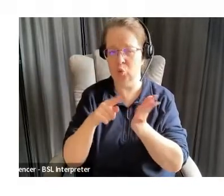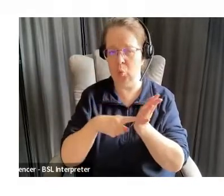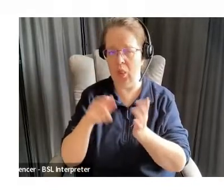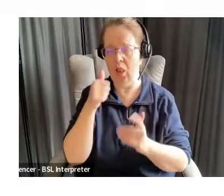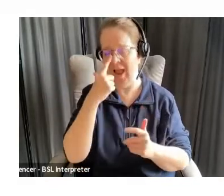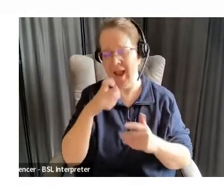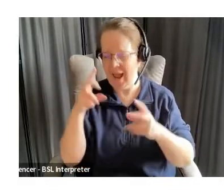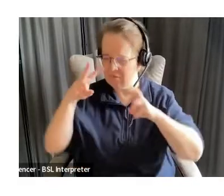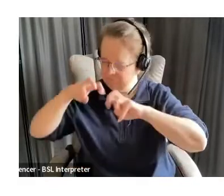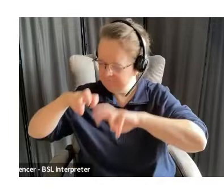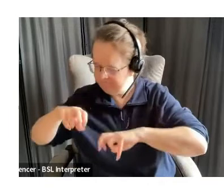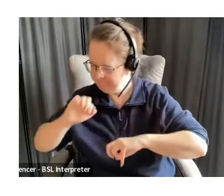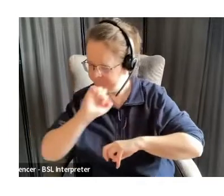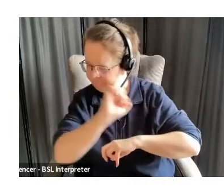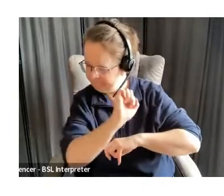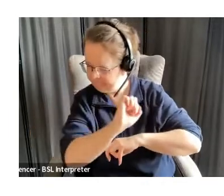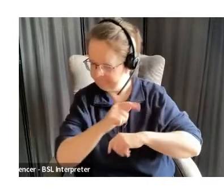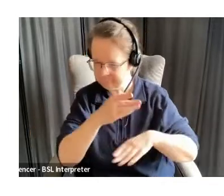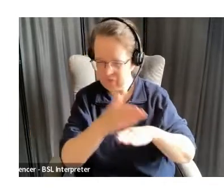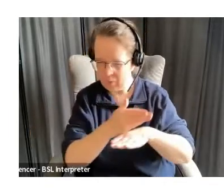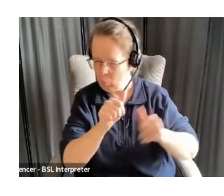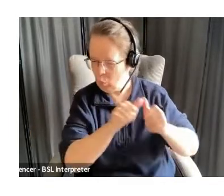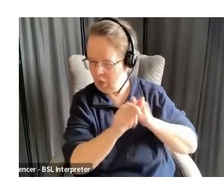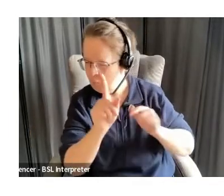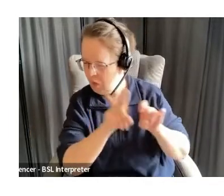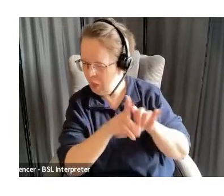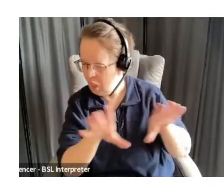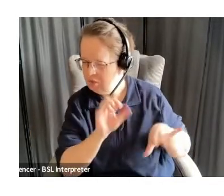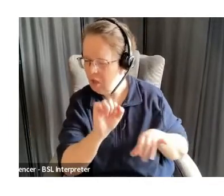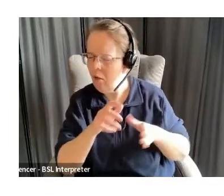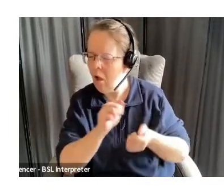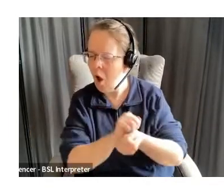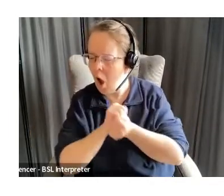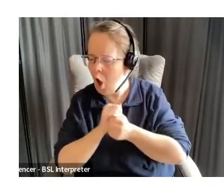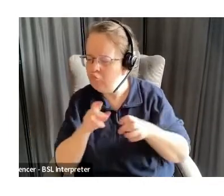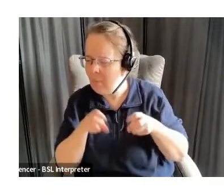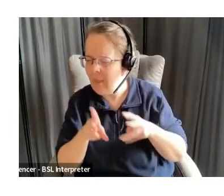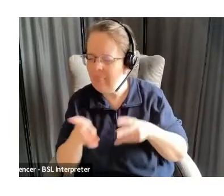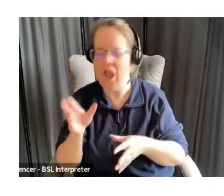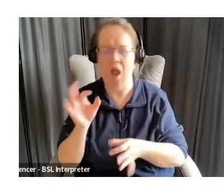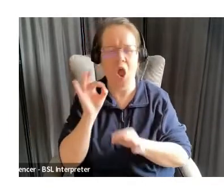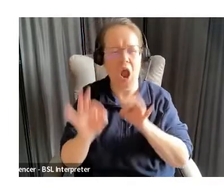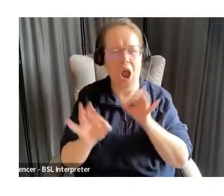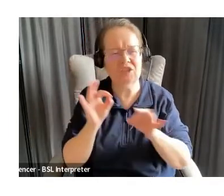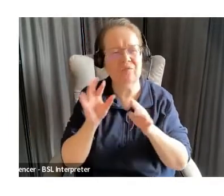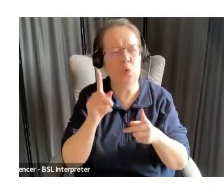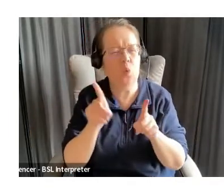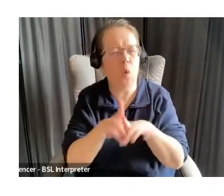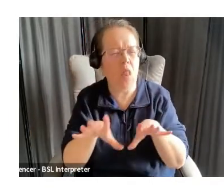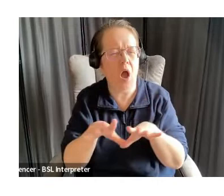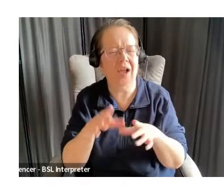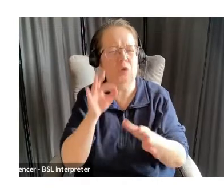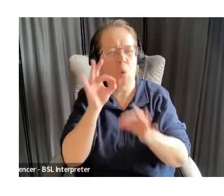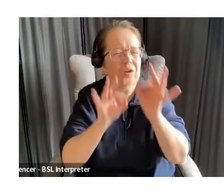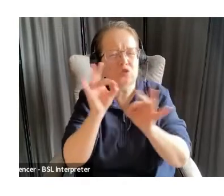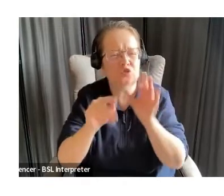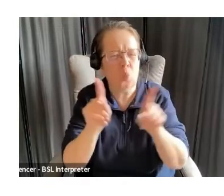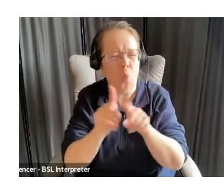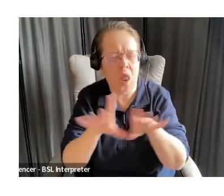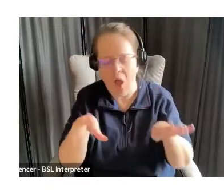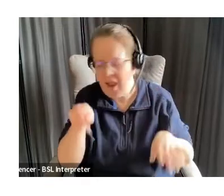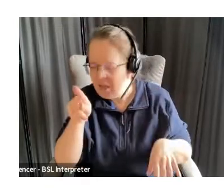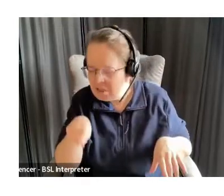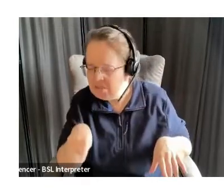more about employers, their hiring methods, the sort of interview questions that they will ask, including the format.